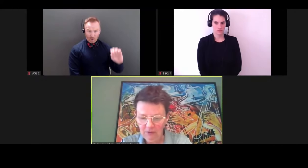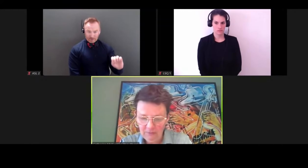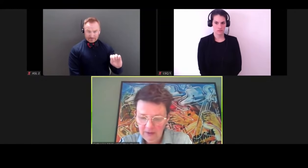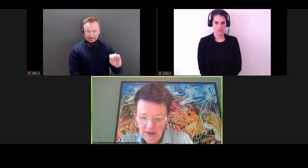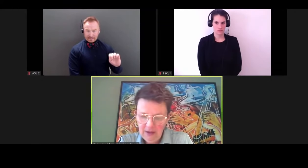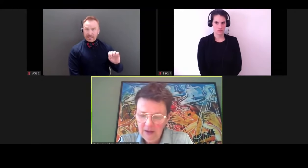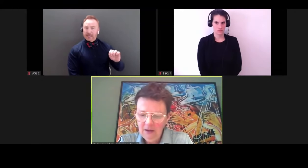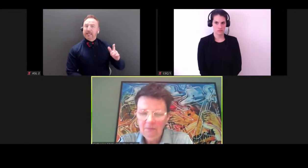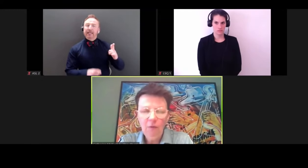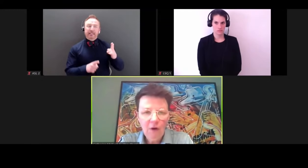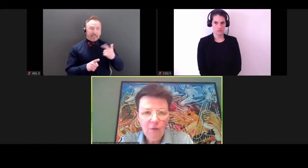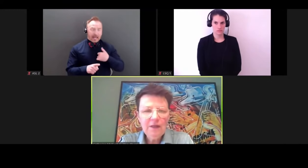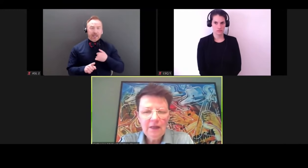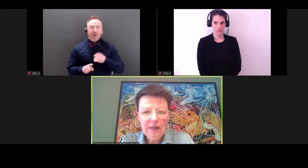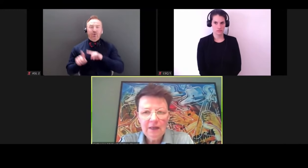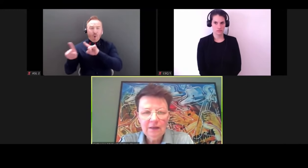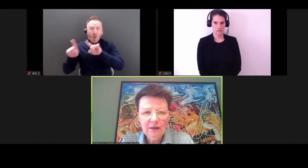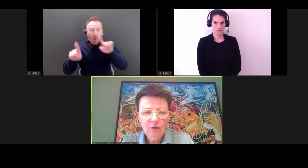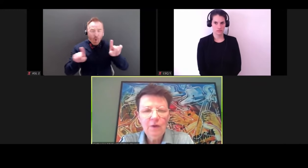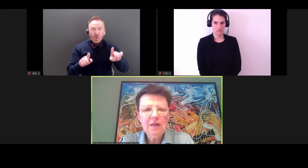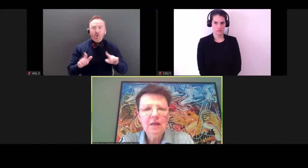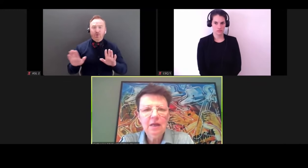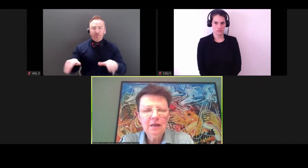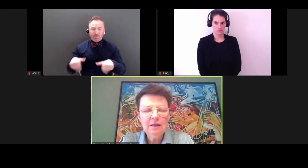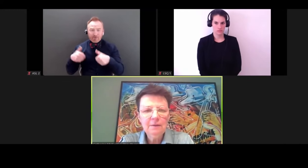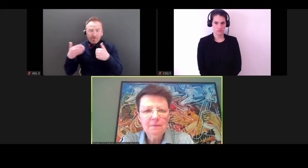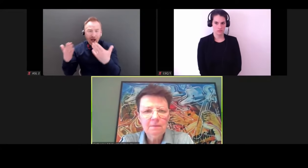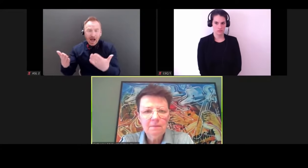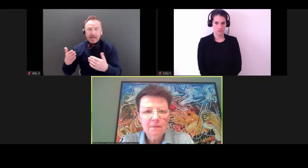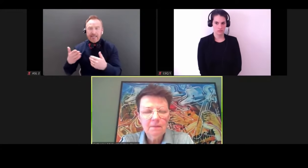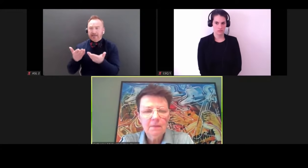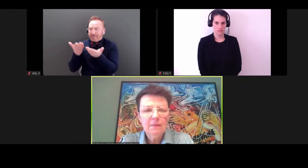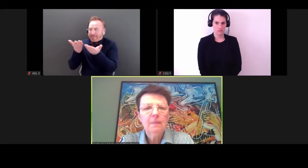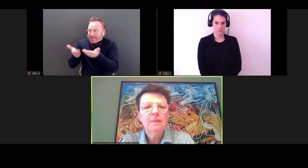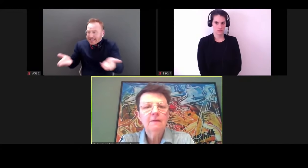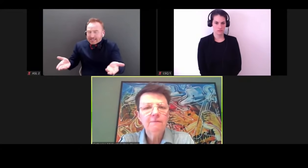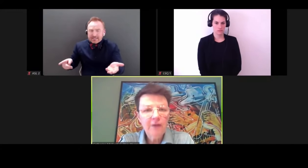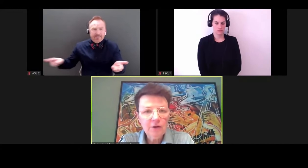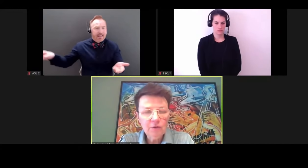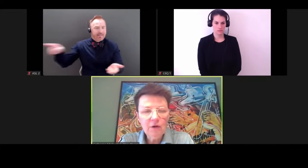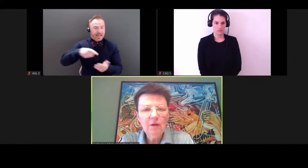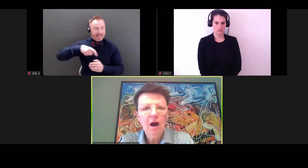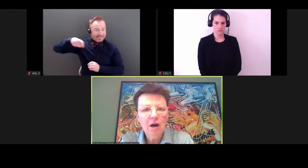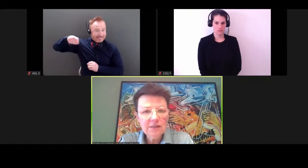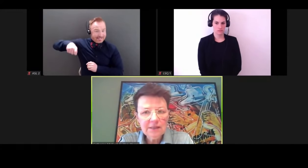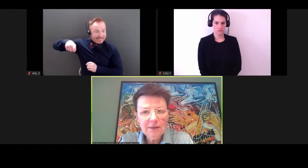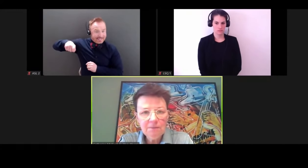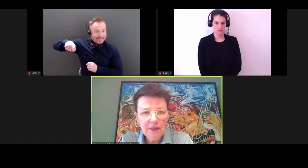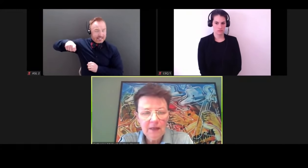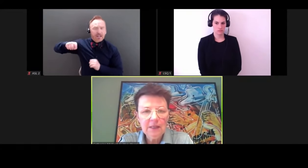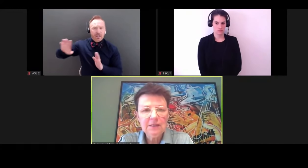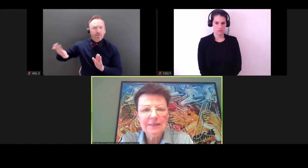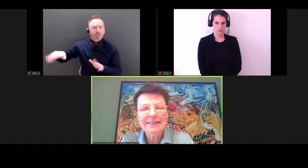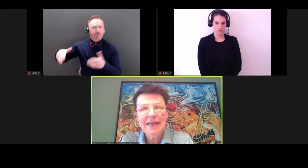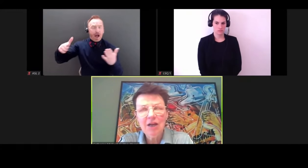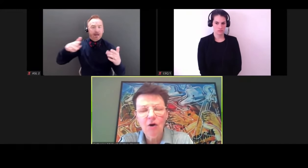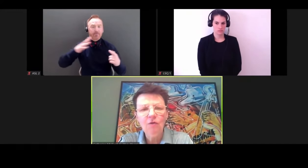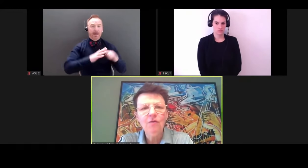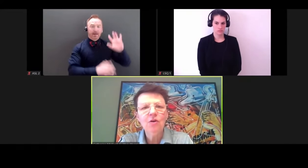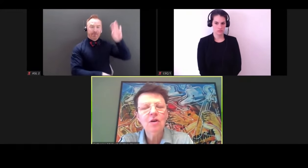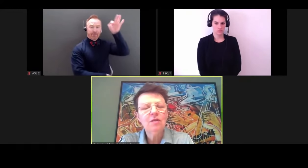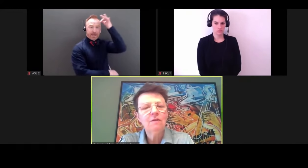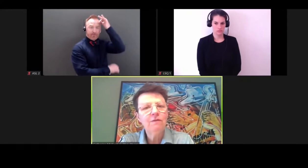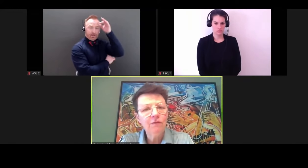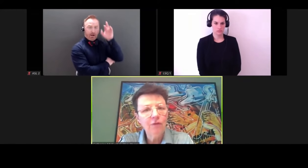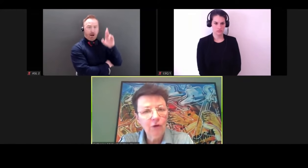people. But what we need the federal RCMP to take